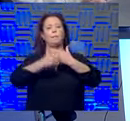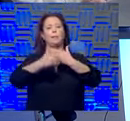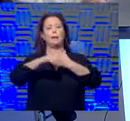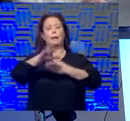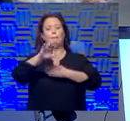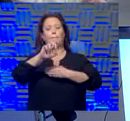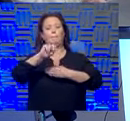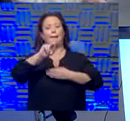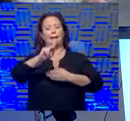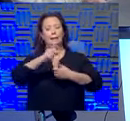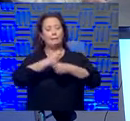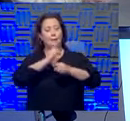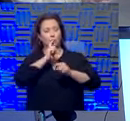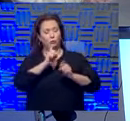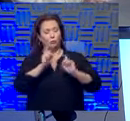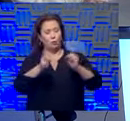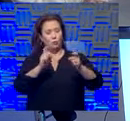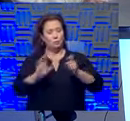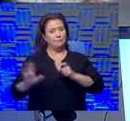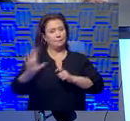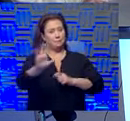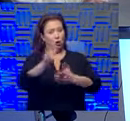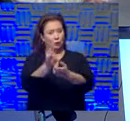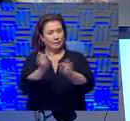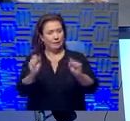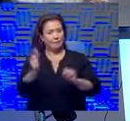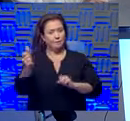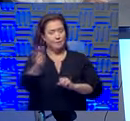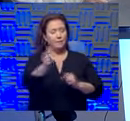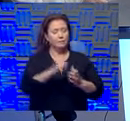to make sure donors stay safe.